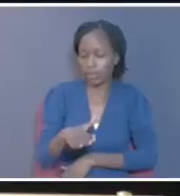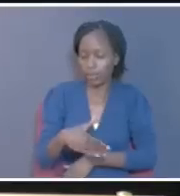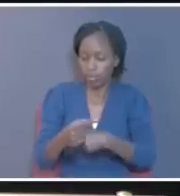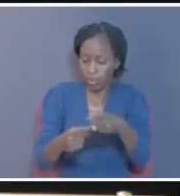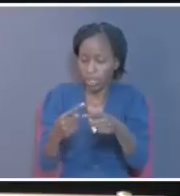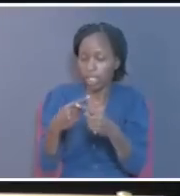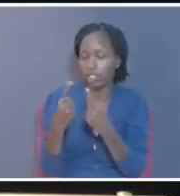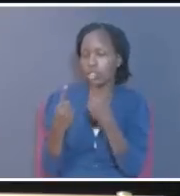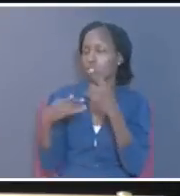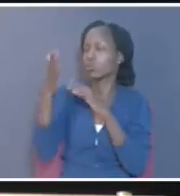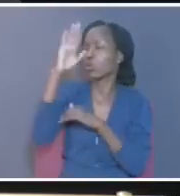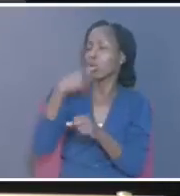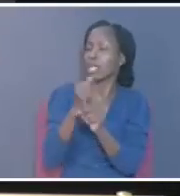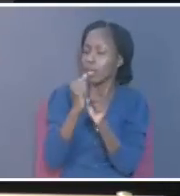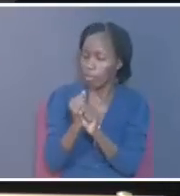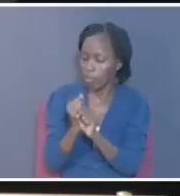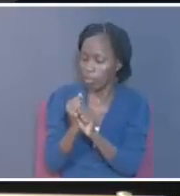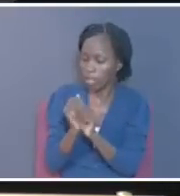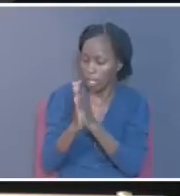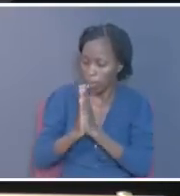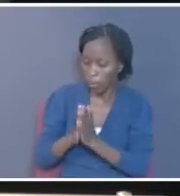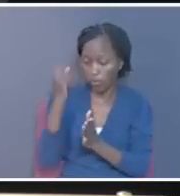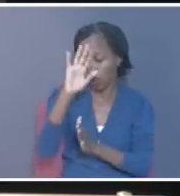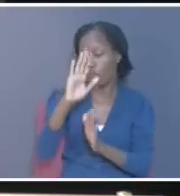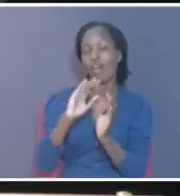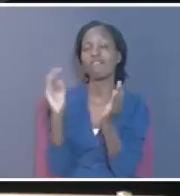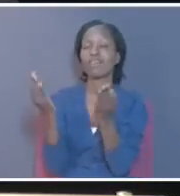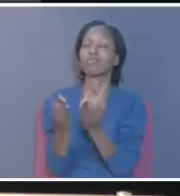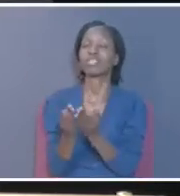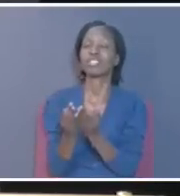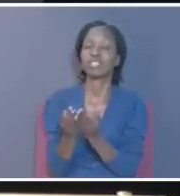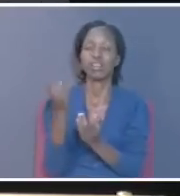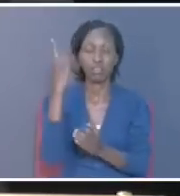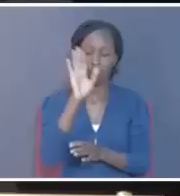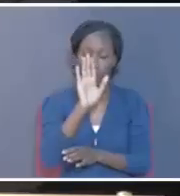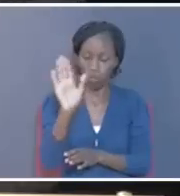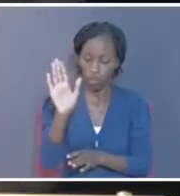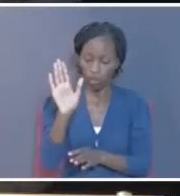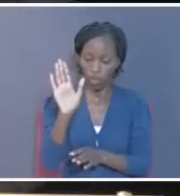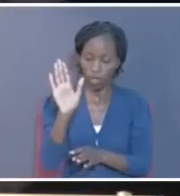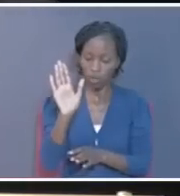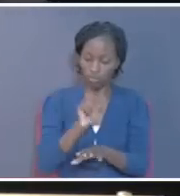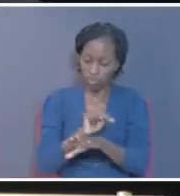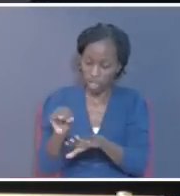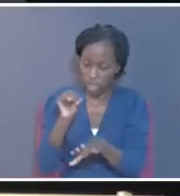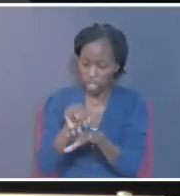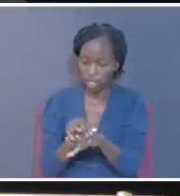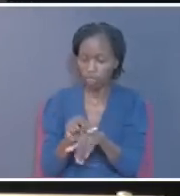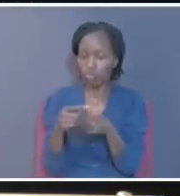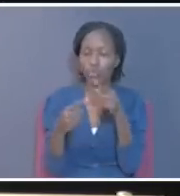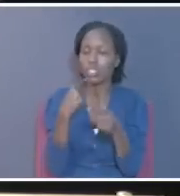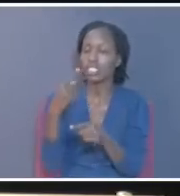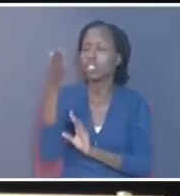and tell him and make this prayer on behalf of your family, on behalf of the nation. Just go ahead and